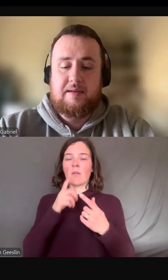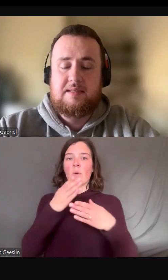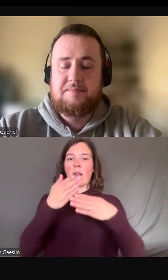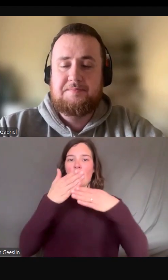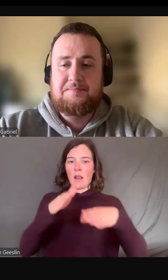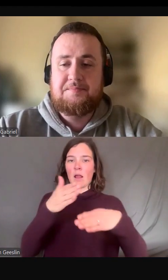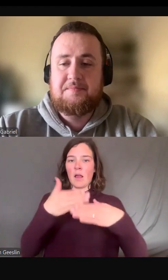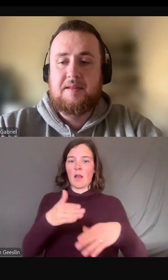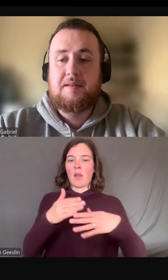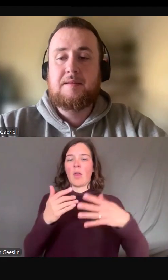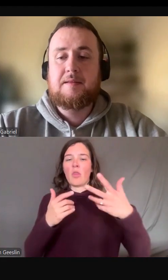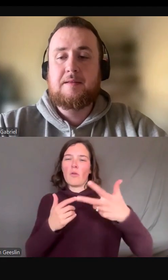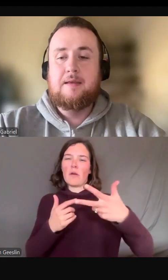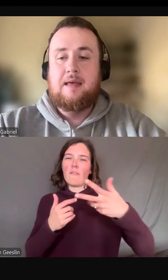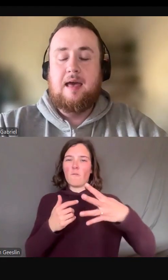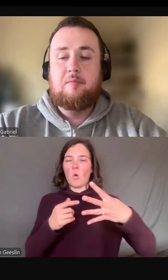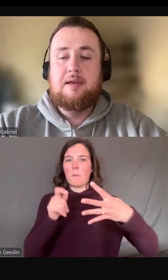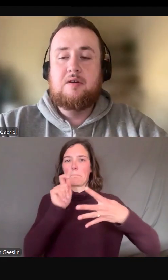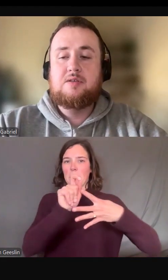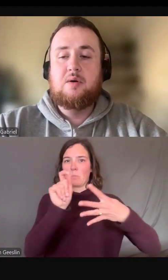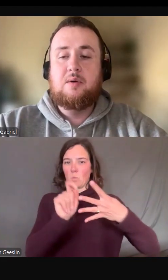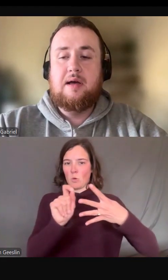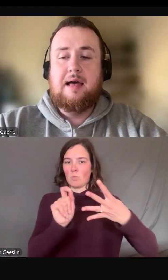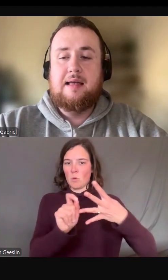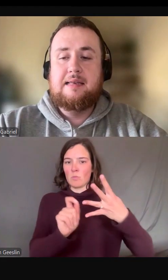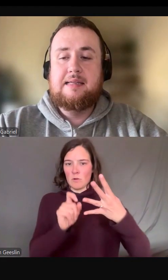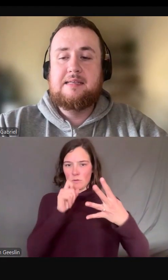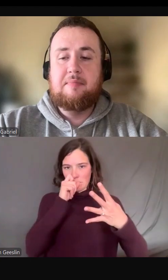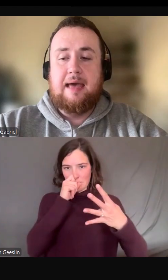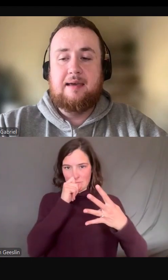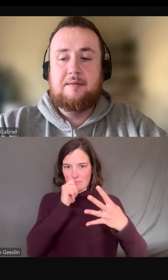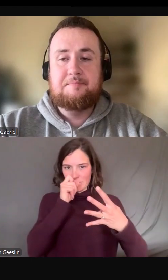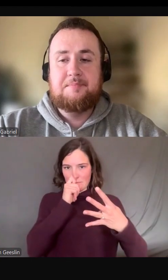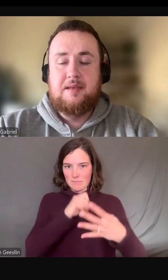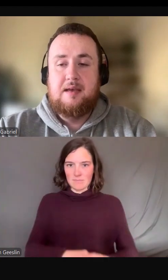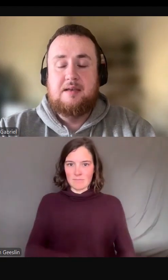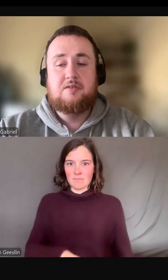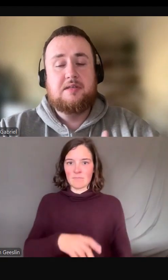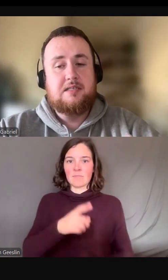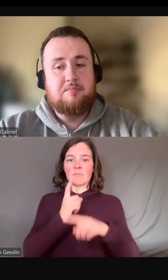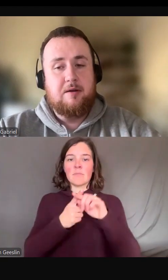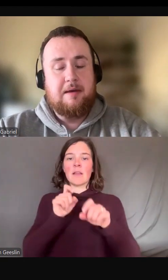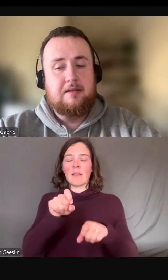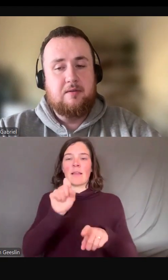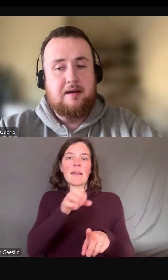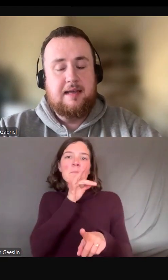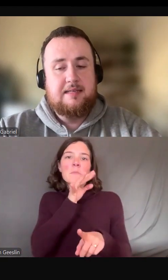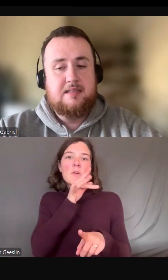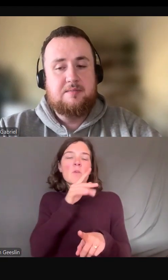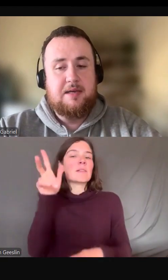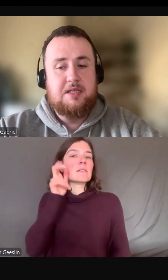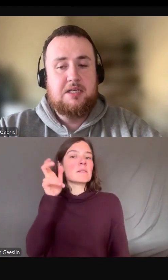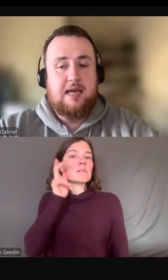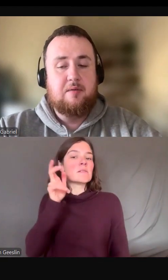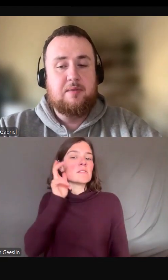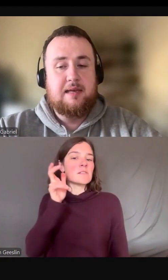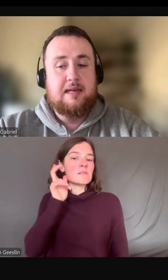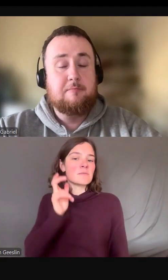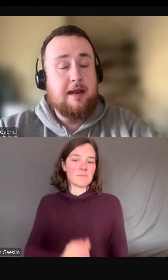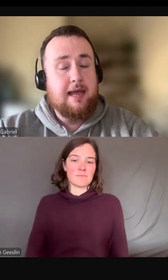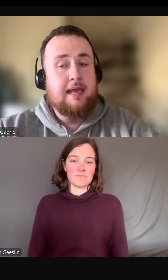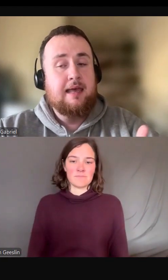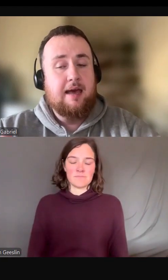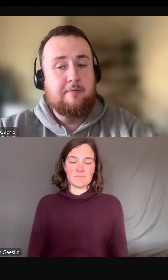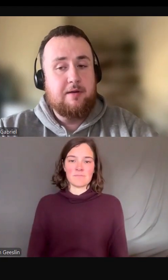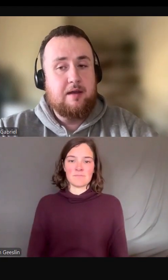points. And we can also listen back. So this is brought back to our text-to-speech, and we can click